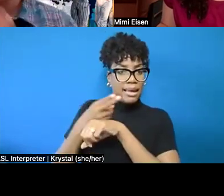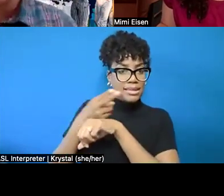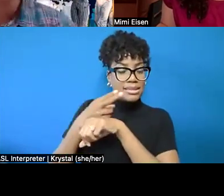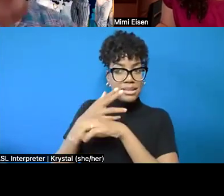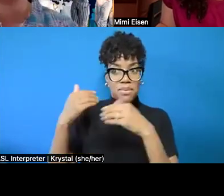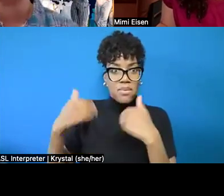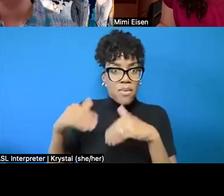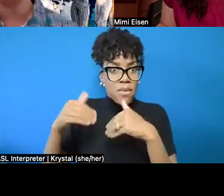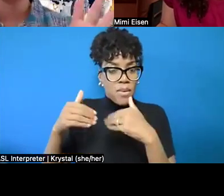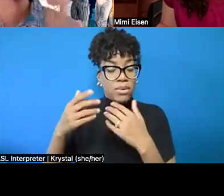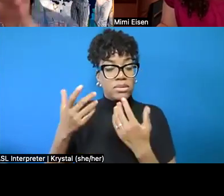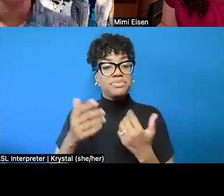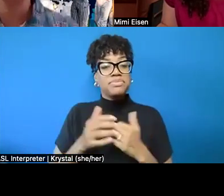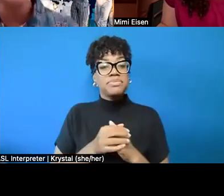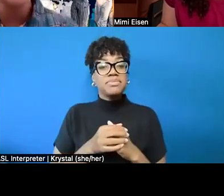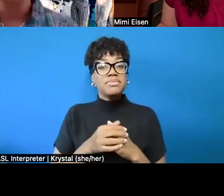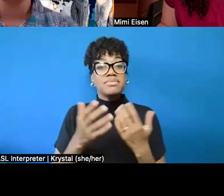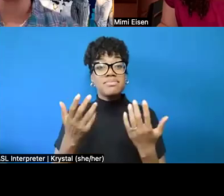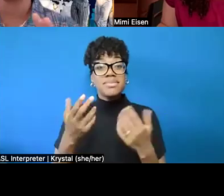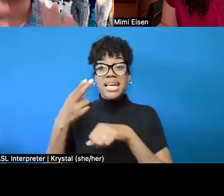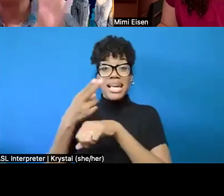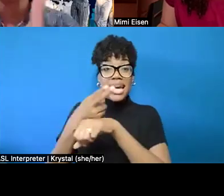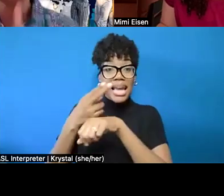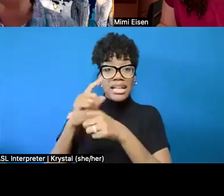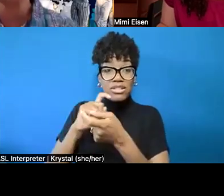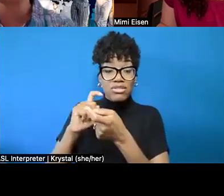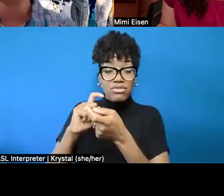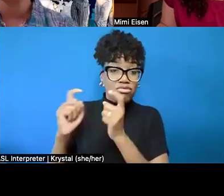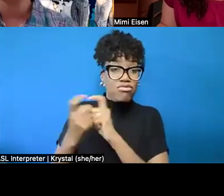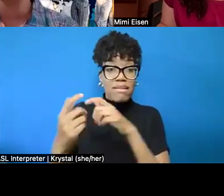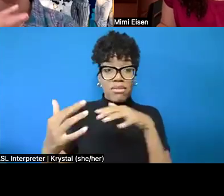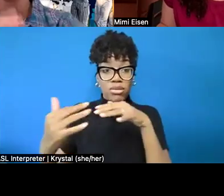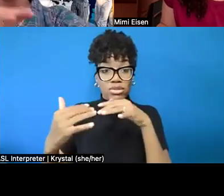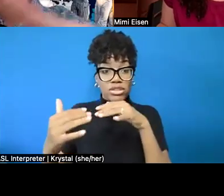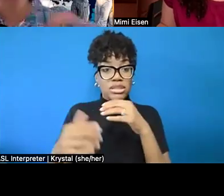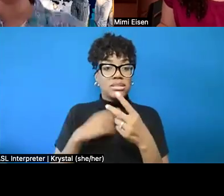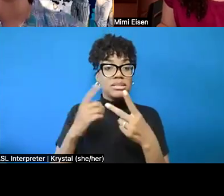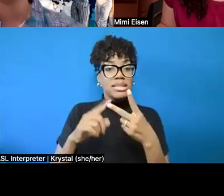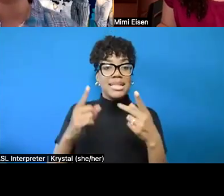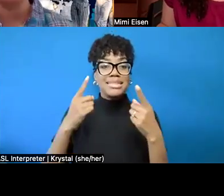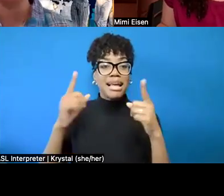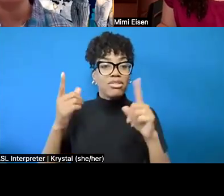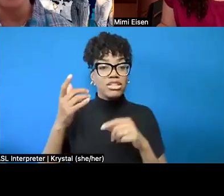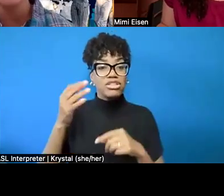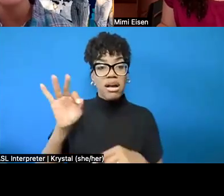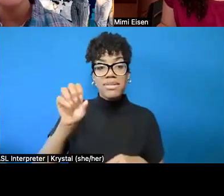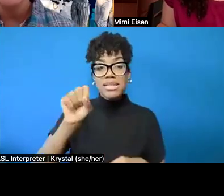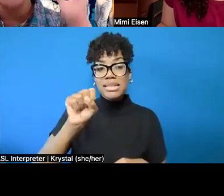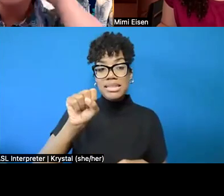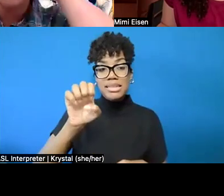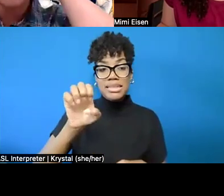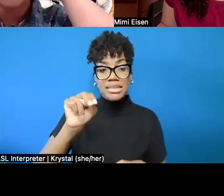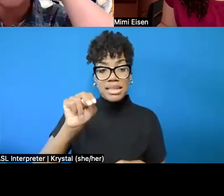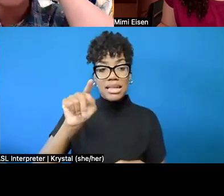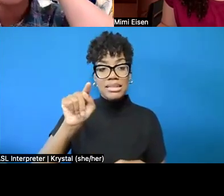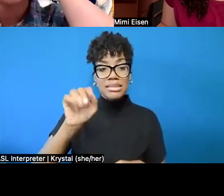out with the Haitian Revolution, the Declaration of Sentiments that was put out with the Mexican Revolution, they guaranteed so much more expansive rights than